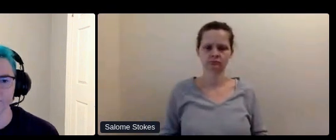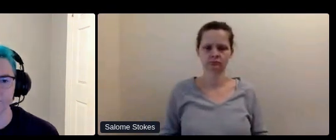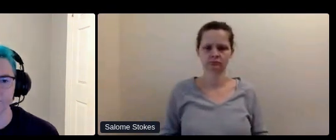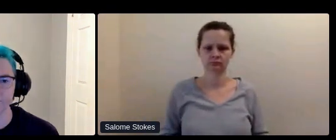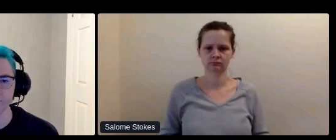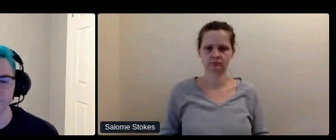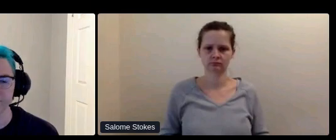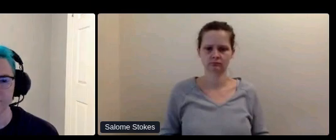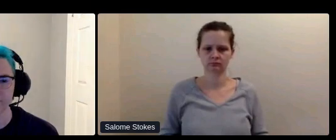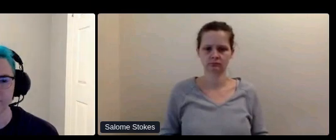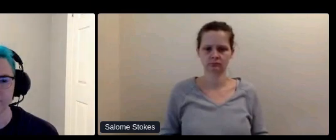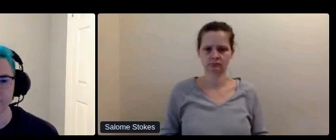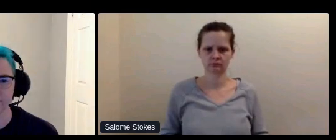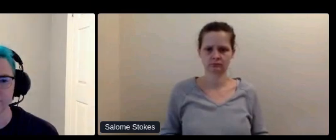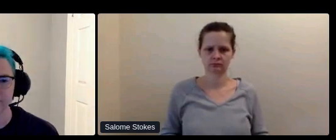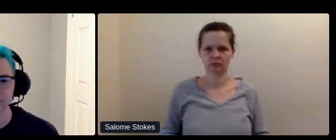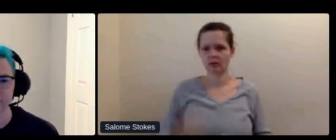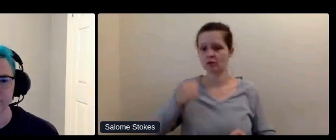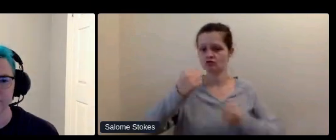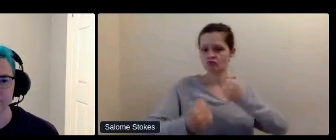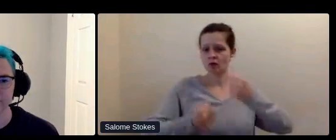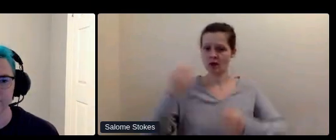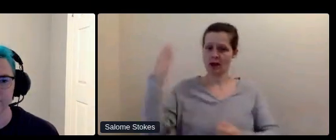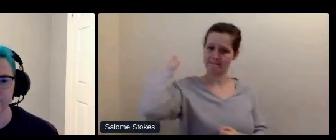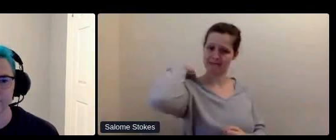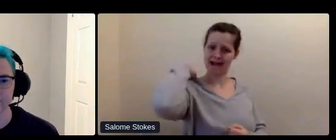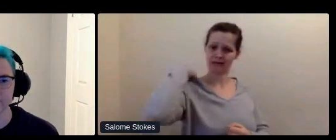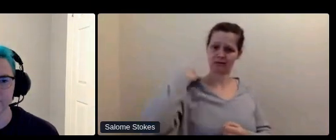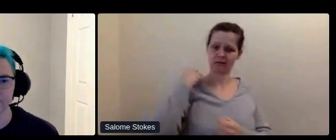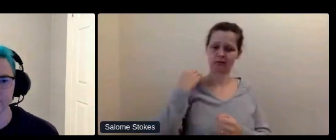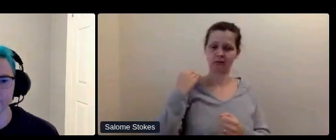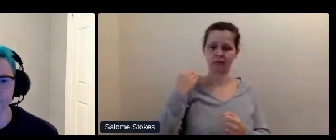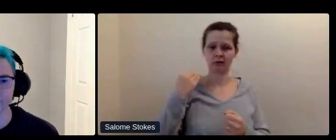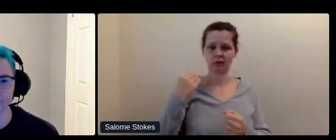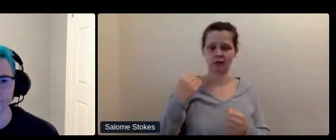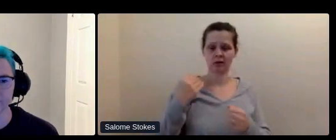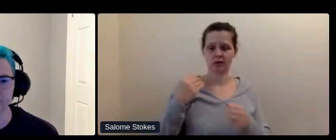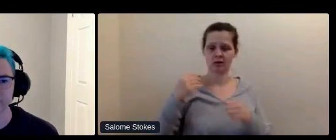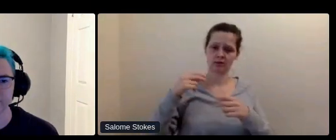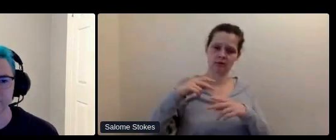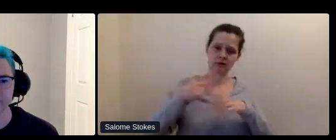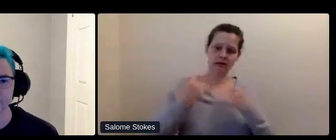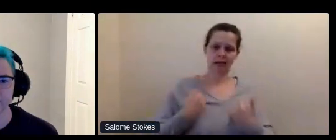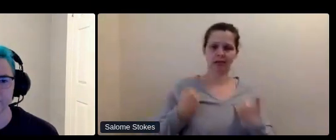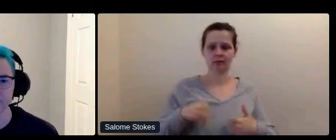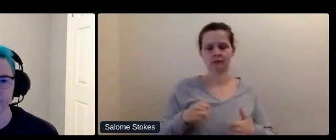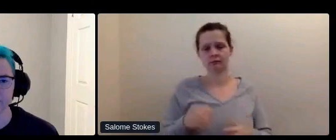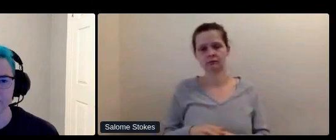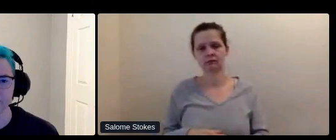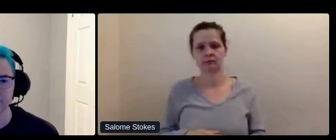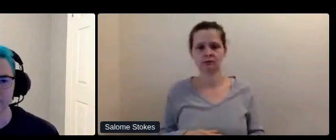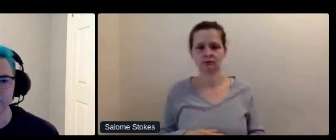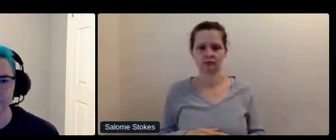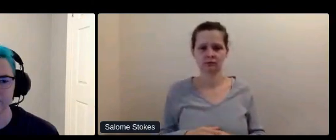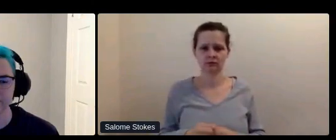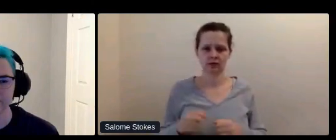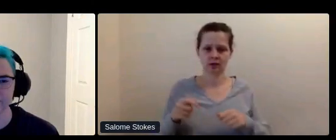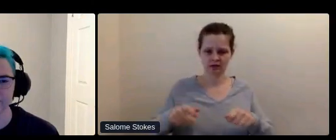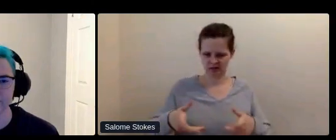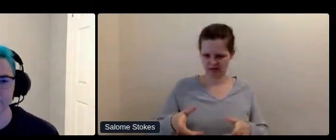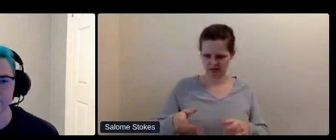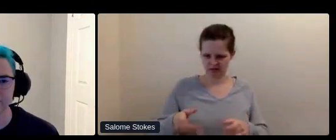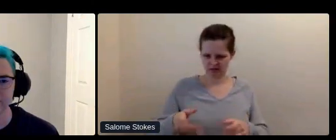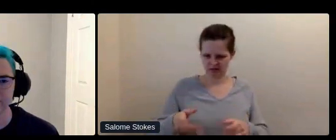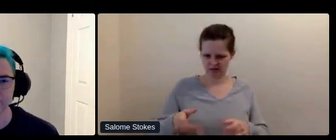with a wounded figure on his back through explosions and falling trees. He saves Atreus from falling off a sled. He rescues Atreus